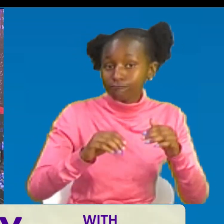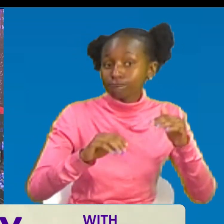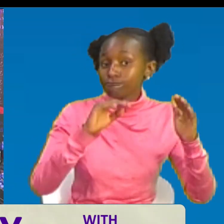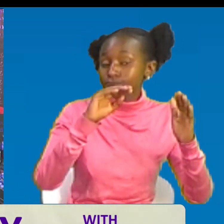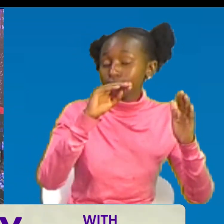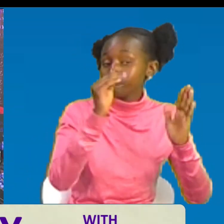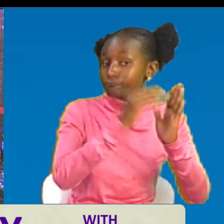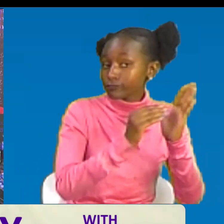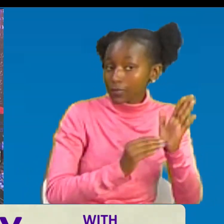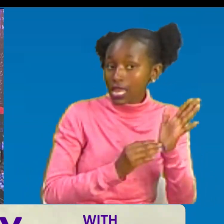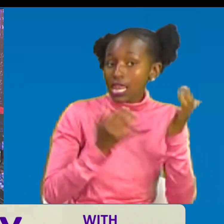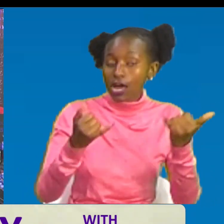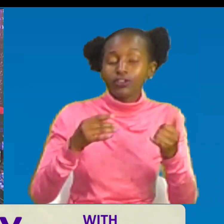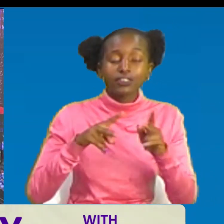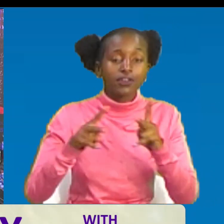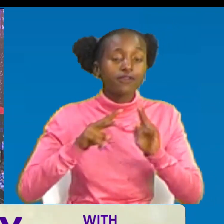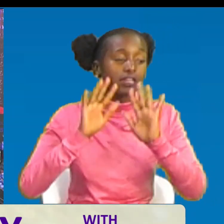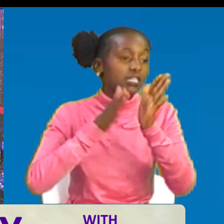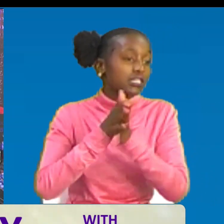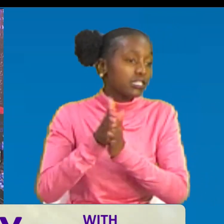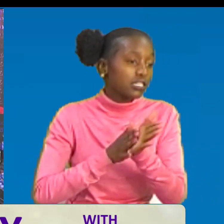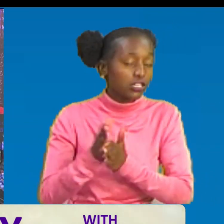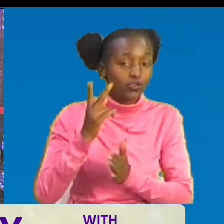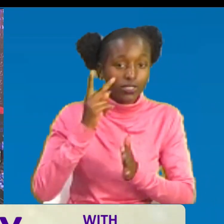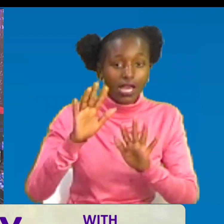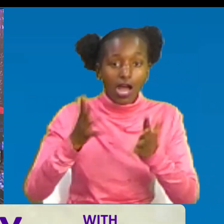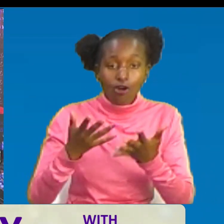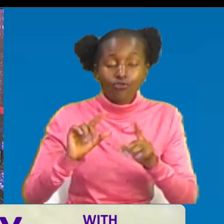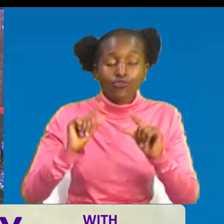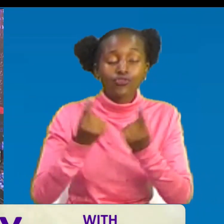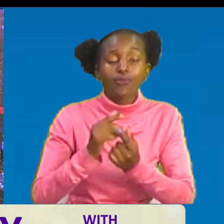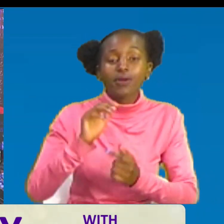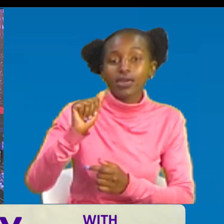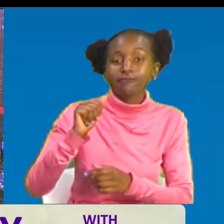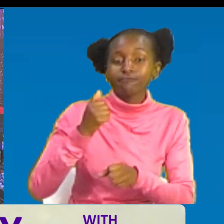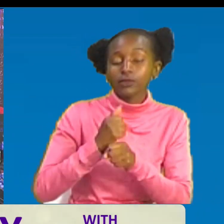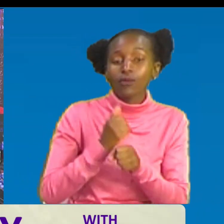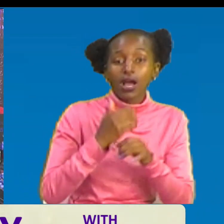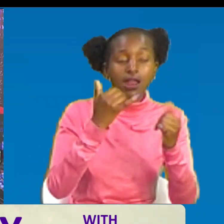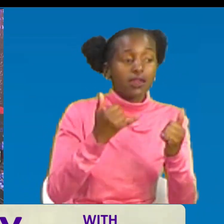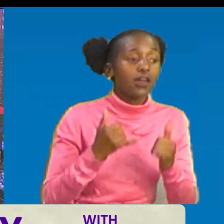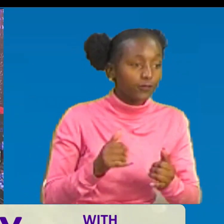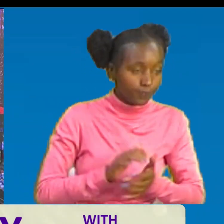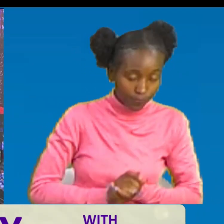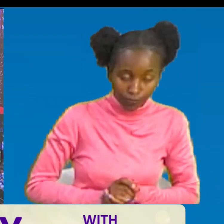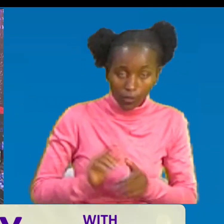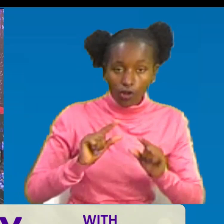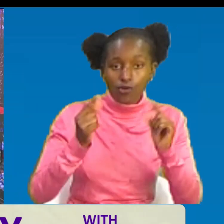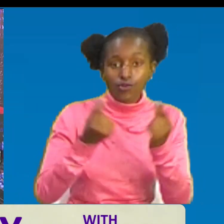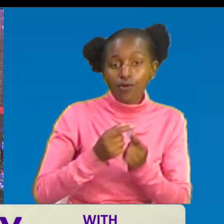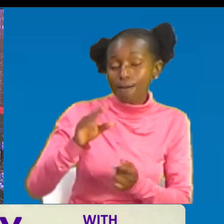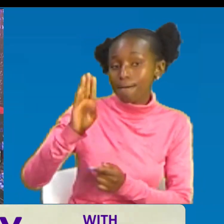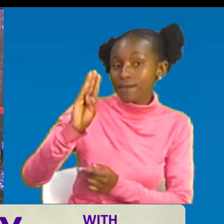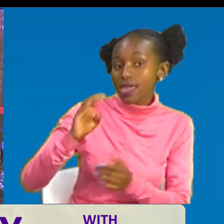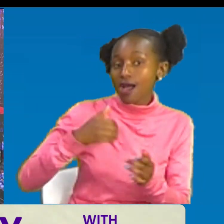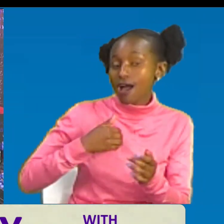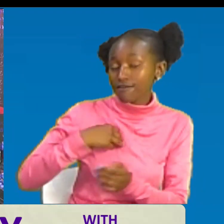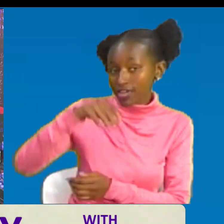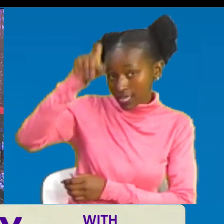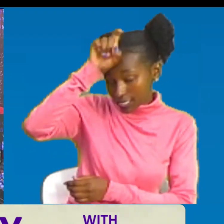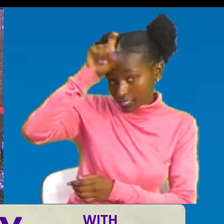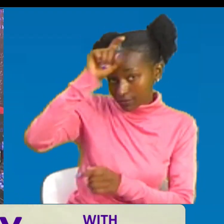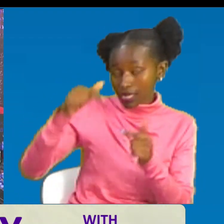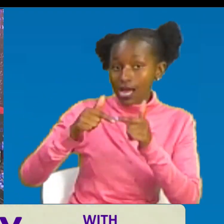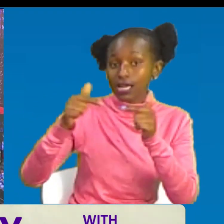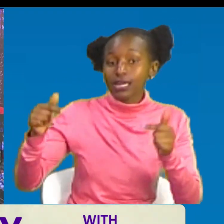interesting to see how Group A is going to pan out. Group B, we have Egypt. They have been played alongside